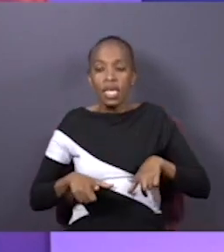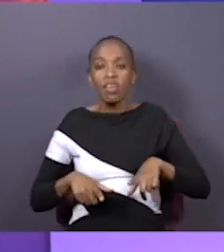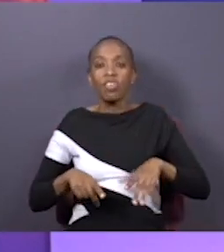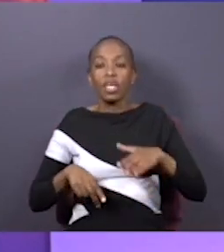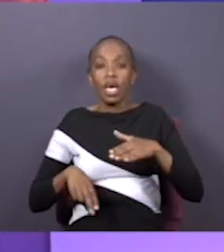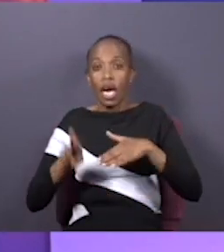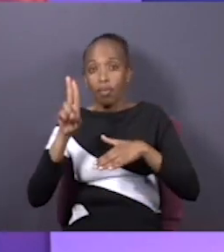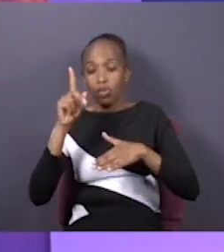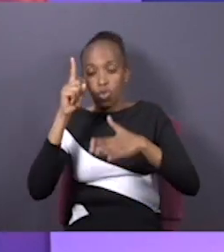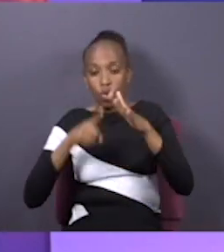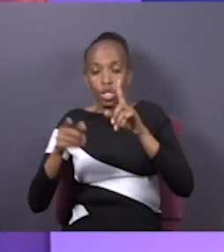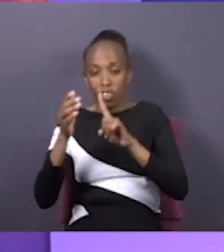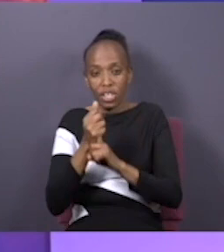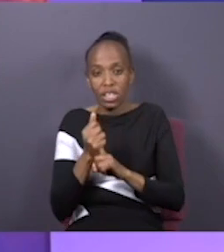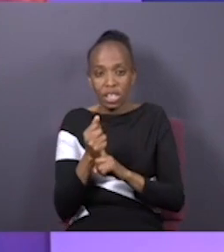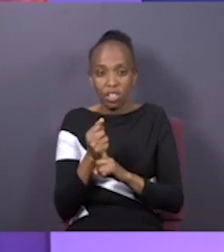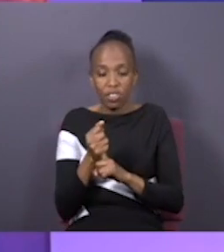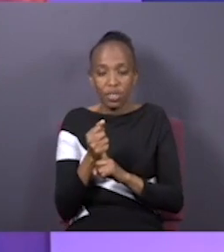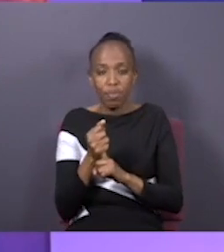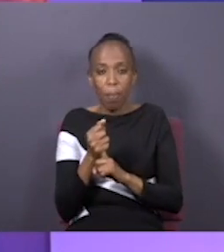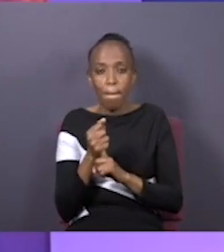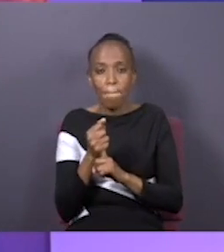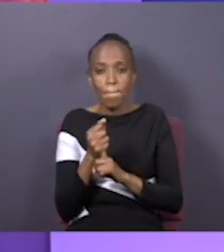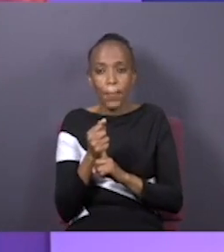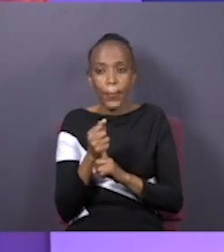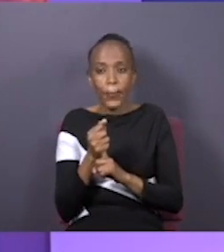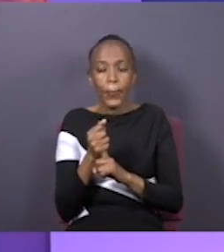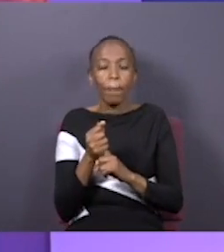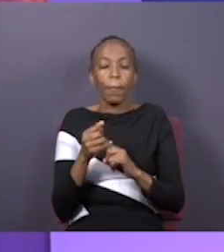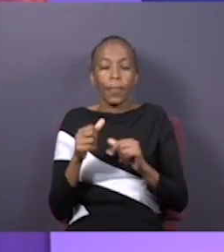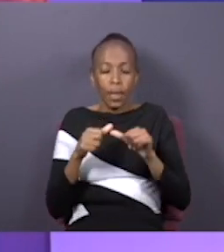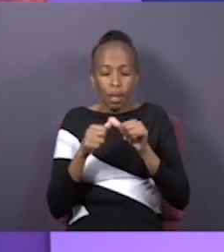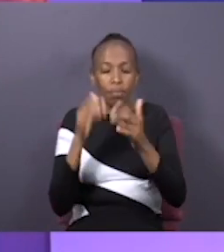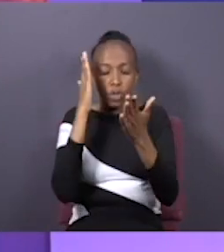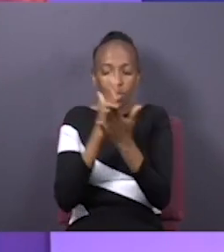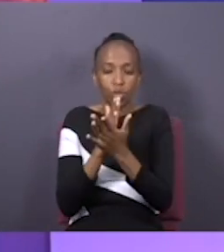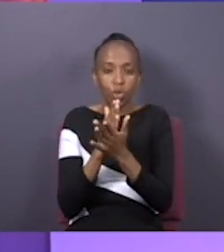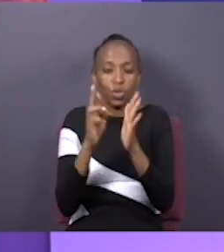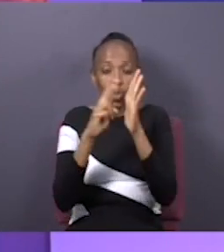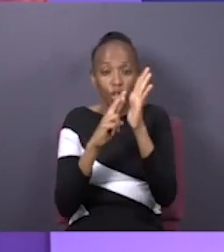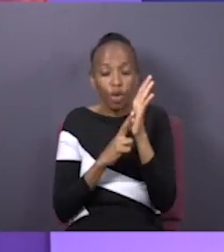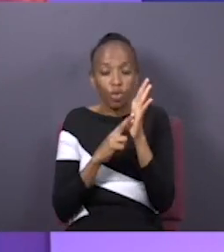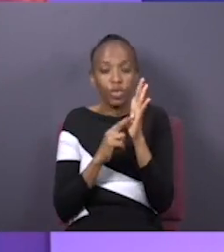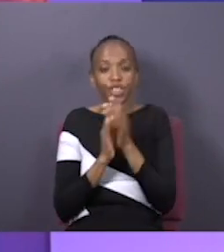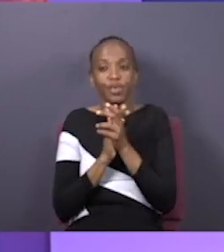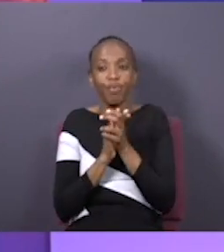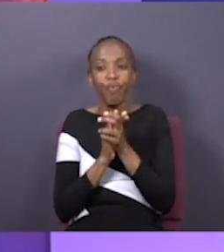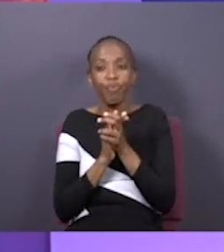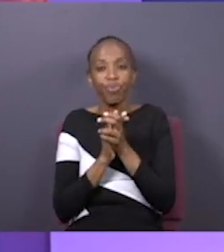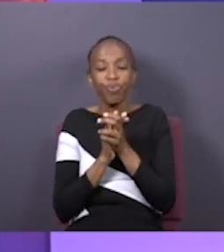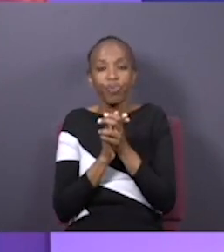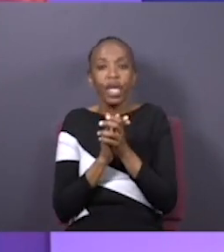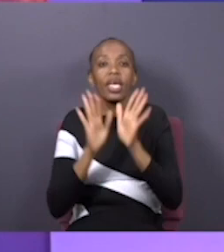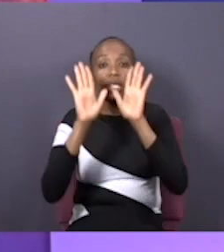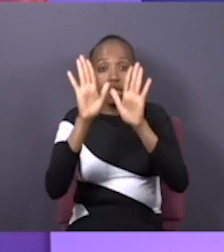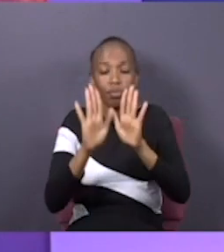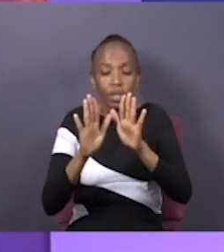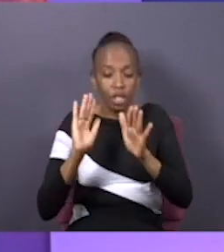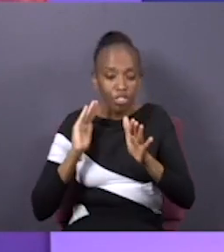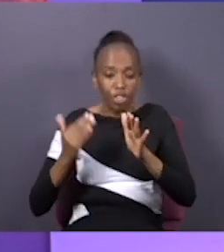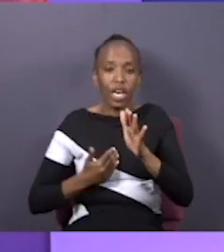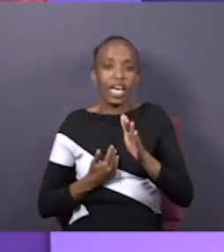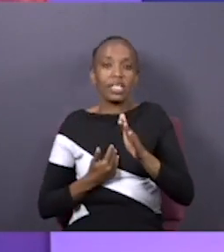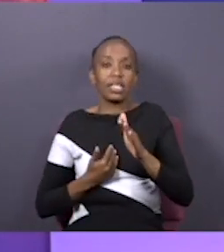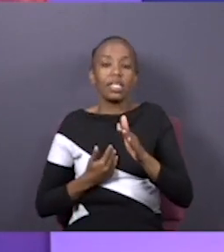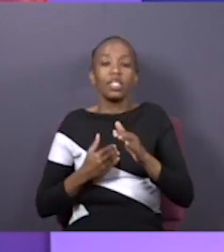what you have attained or obtained. Keep true to the rules of the game. It is important for